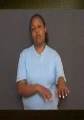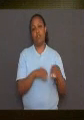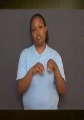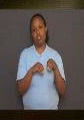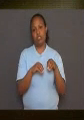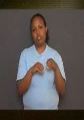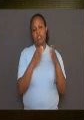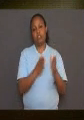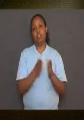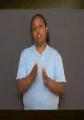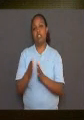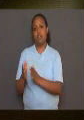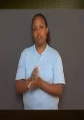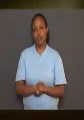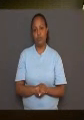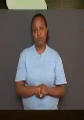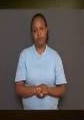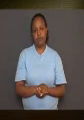Students, let's get ready.